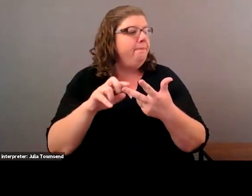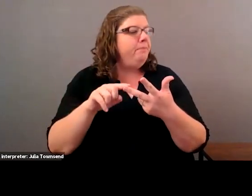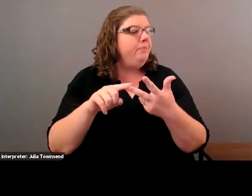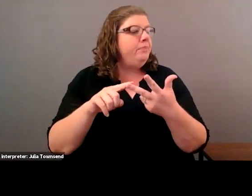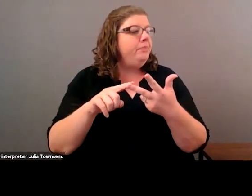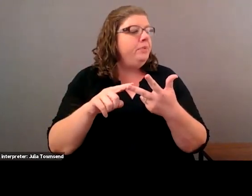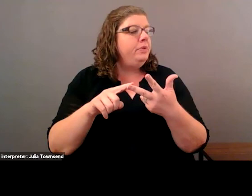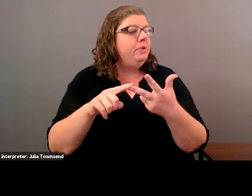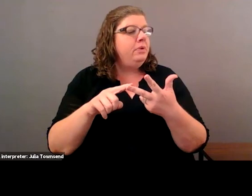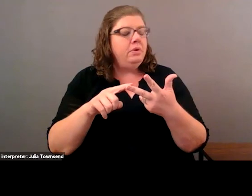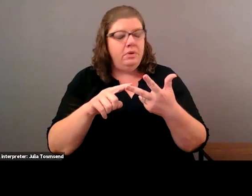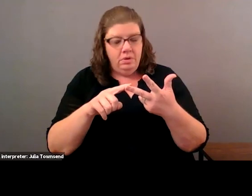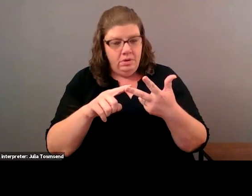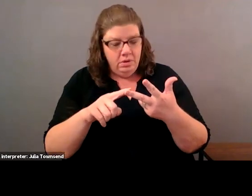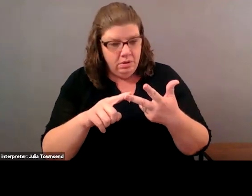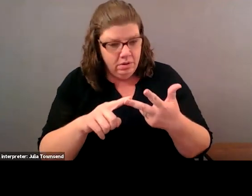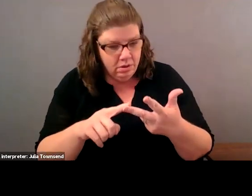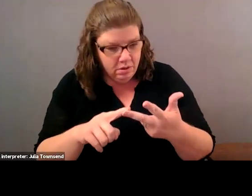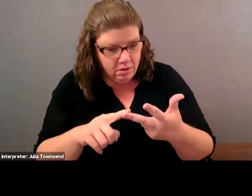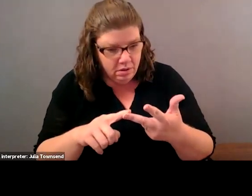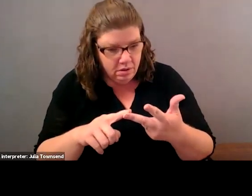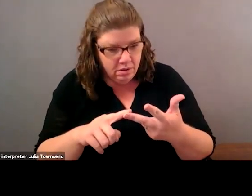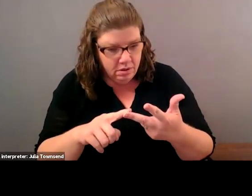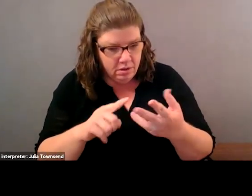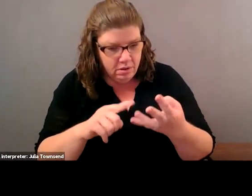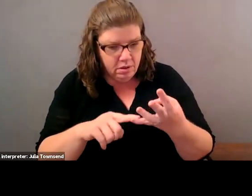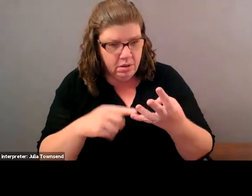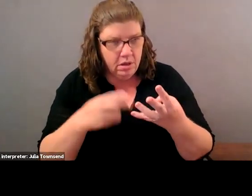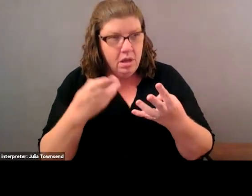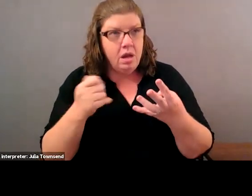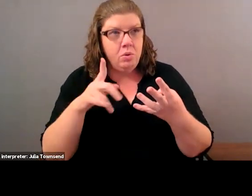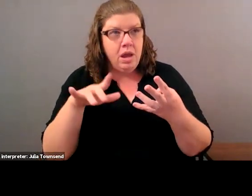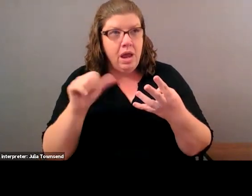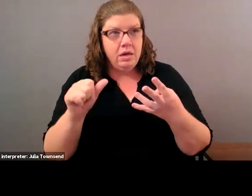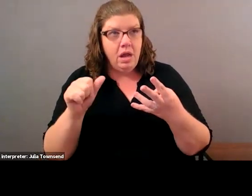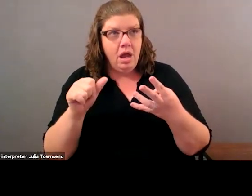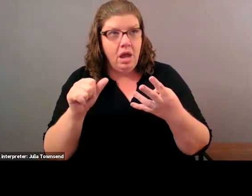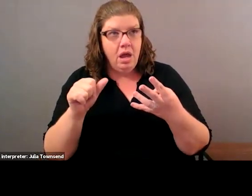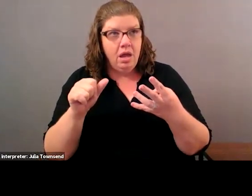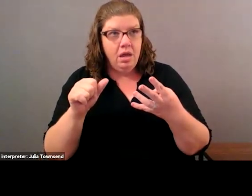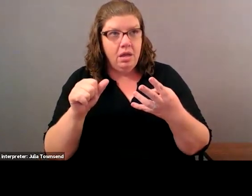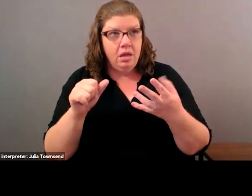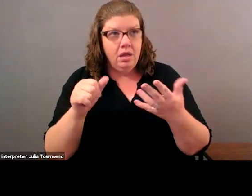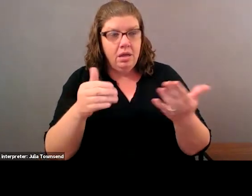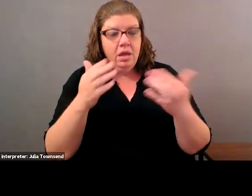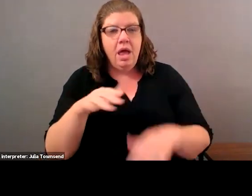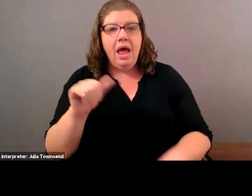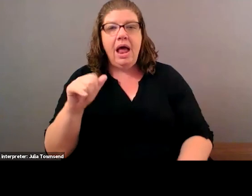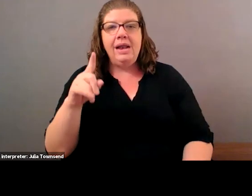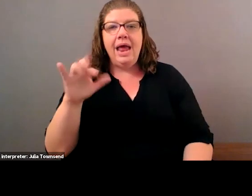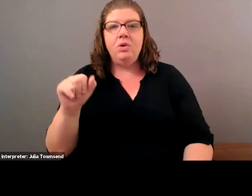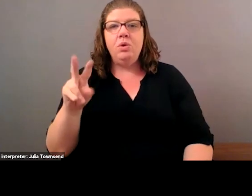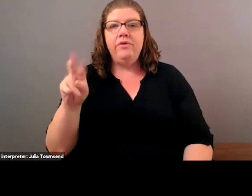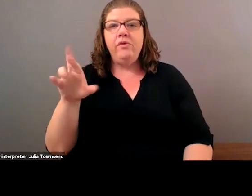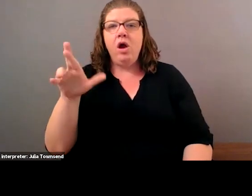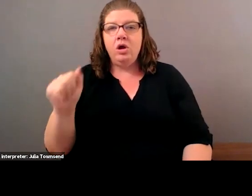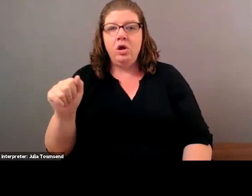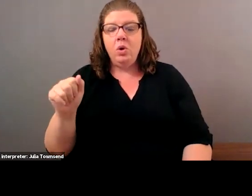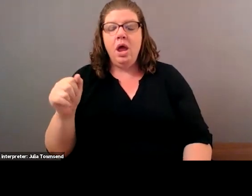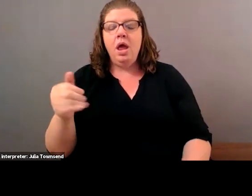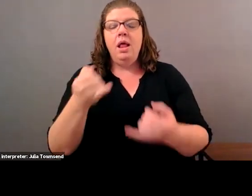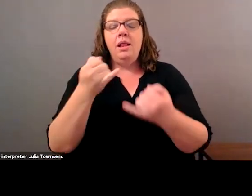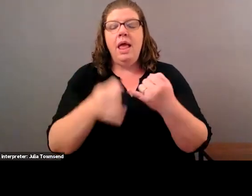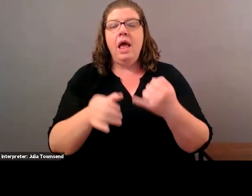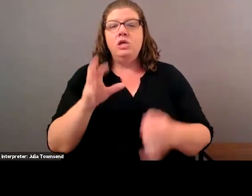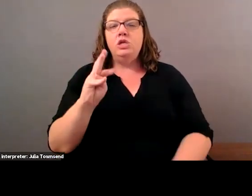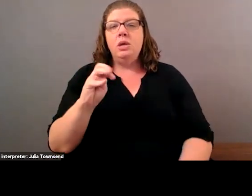Abby Marin, Adriana Tejada Sanchez, Alejandra Vargas, and Moni Duet.